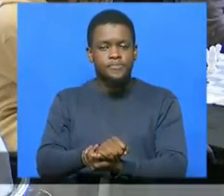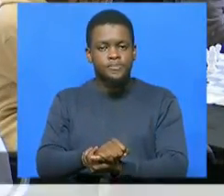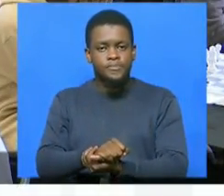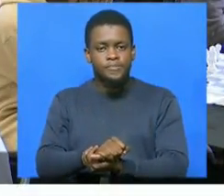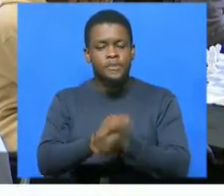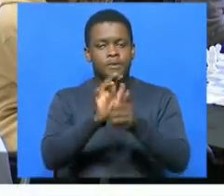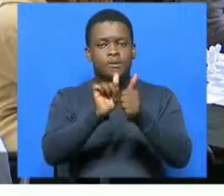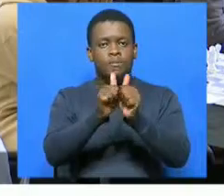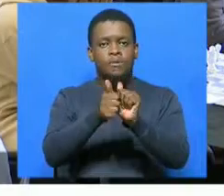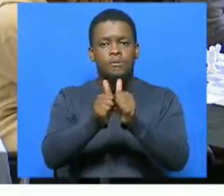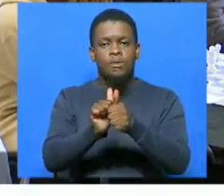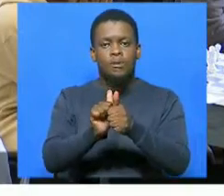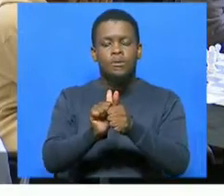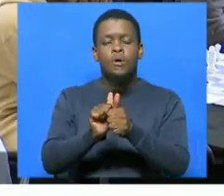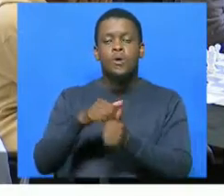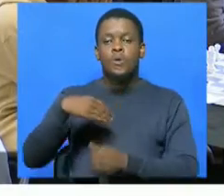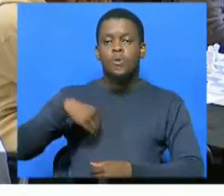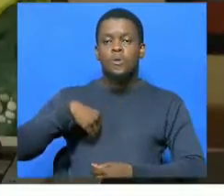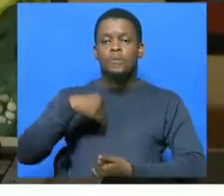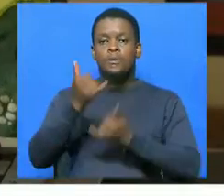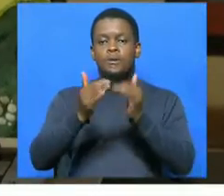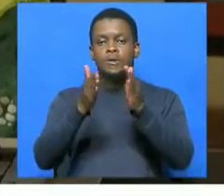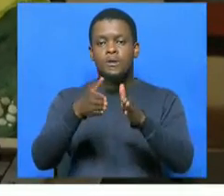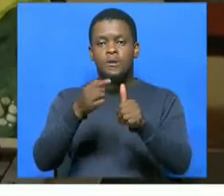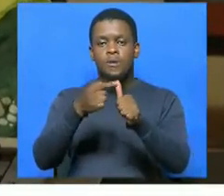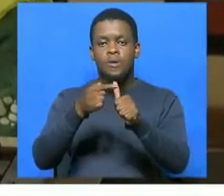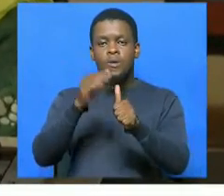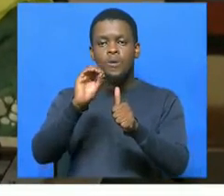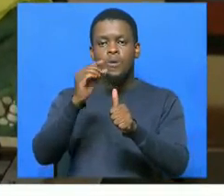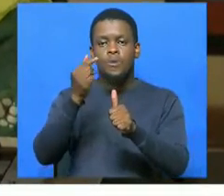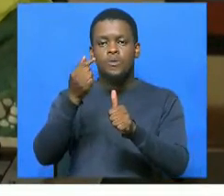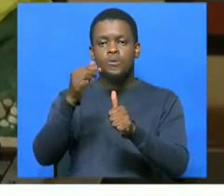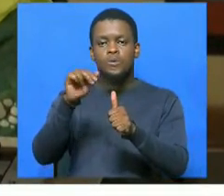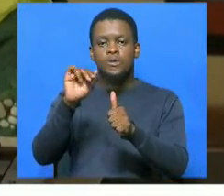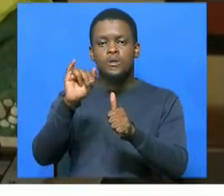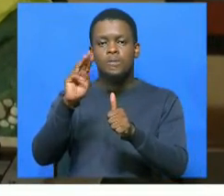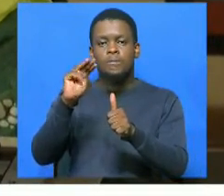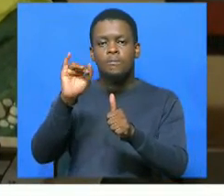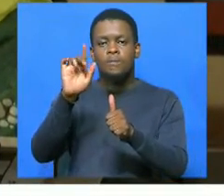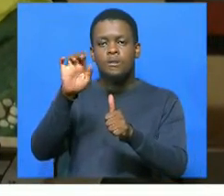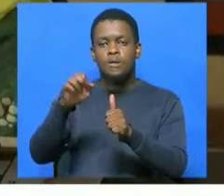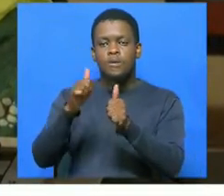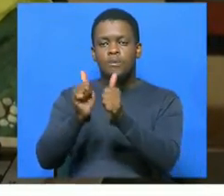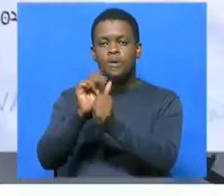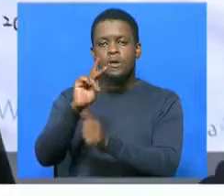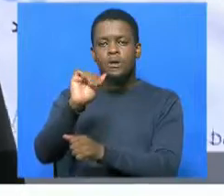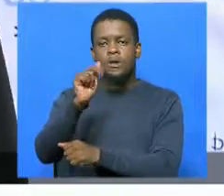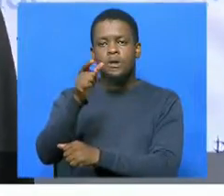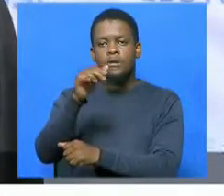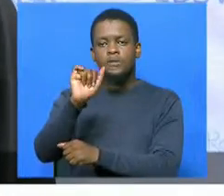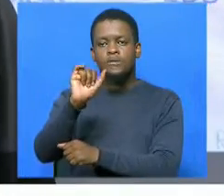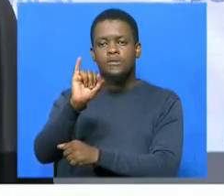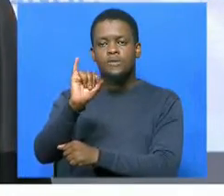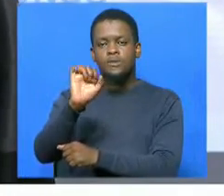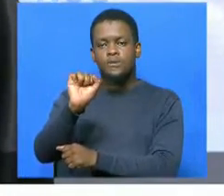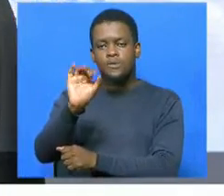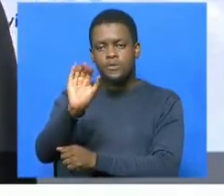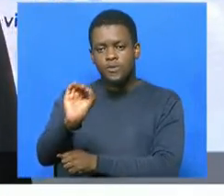And in sports, women candidate master Hutimile and Gariso crowned the 2025 BOTSWANA Youth Chess Champions.